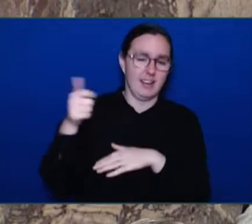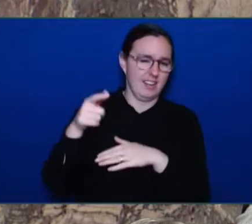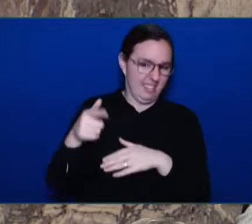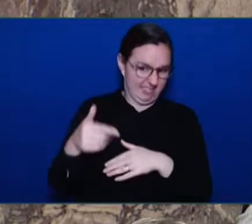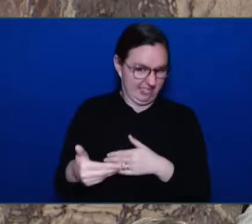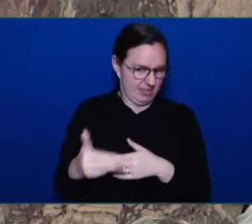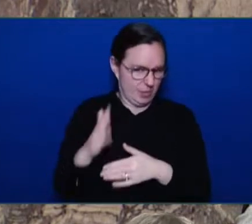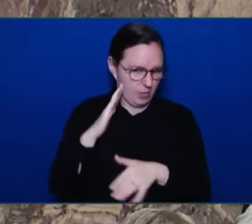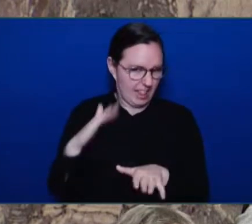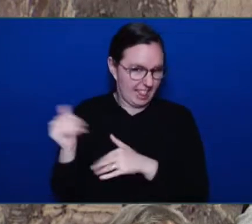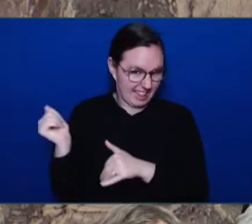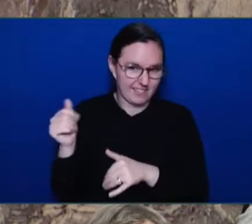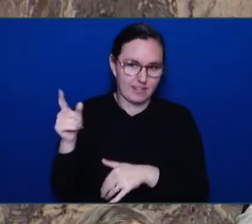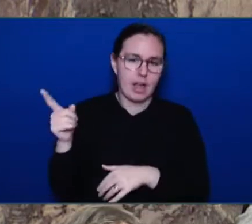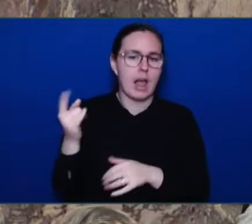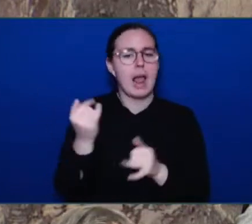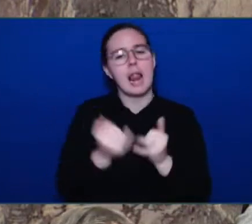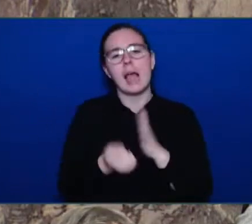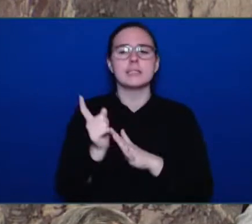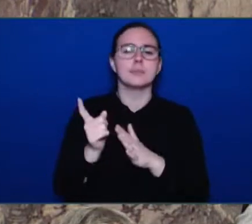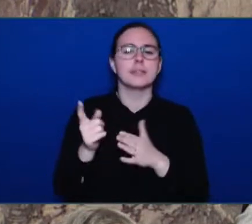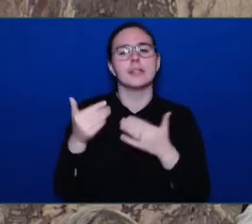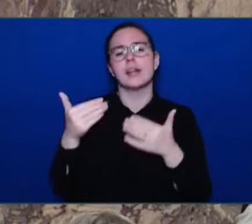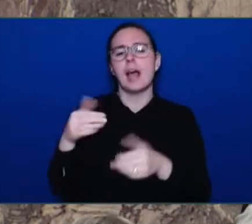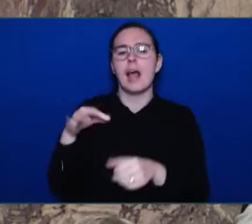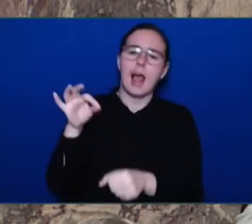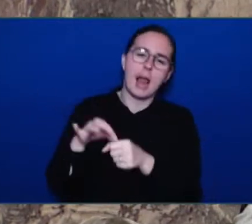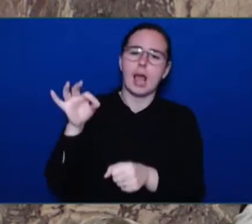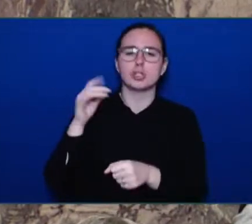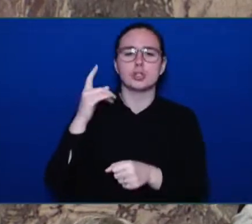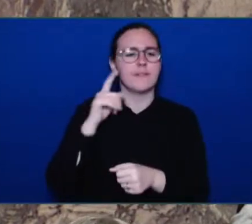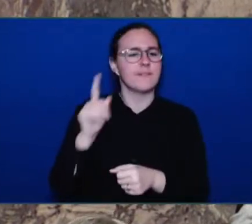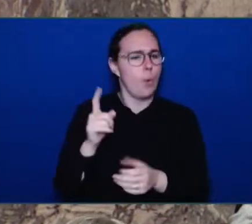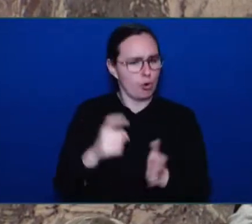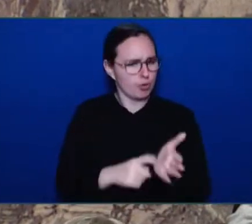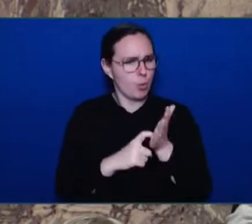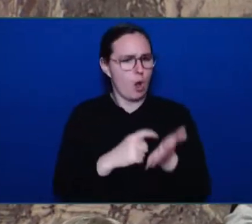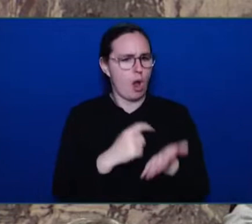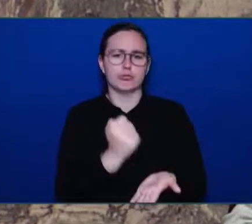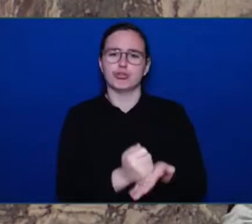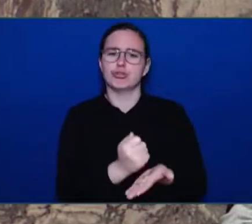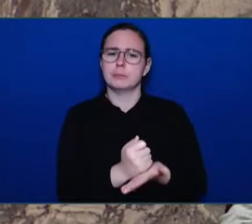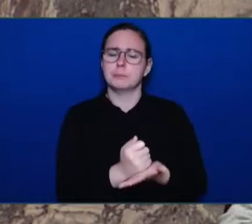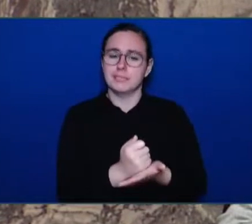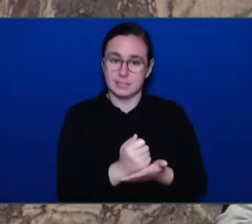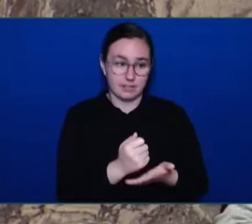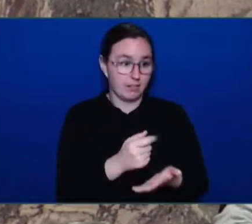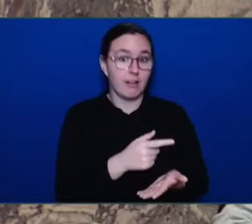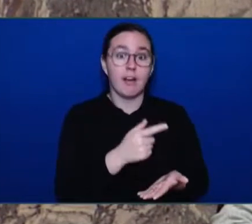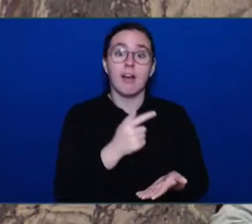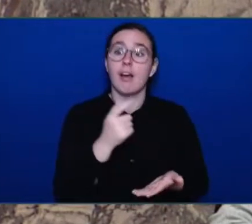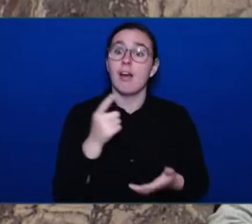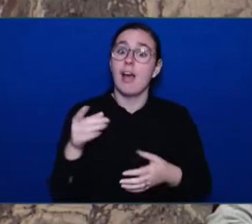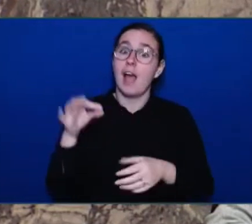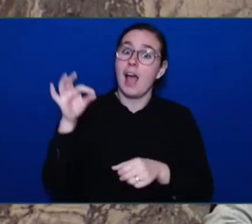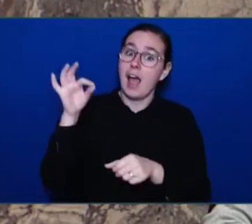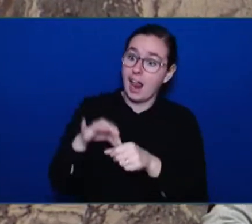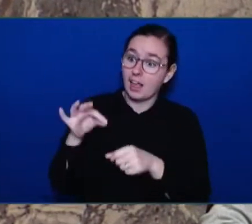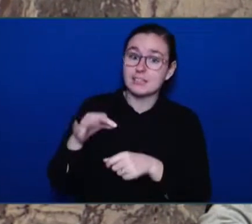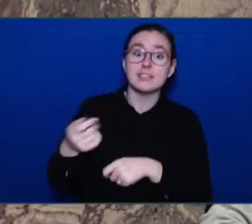But after the election, the NDP promptly abandoned the idea. The minister ruled out mandatory